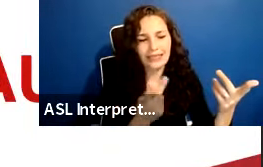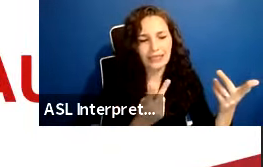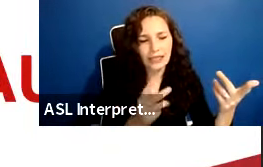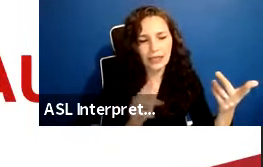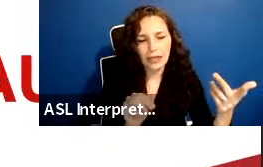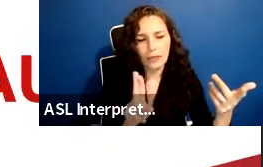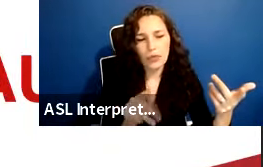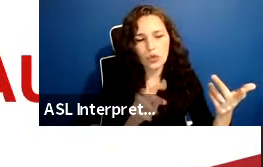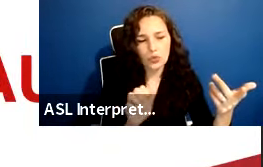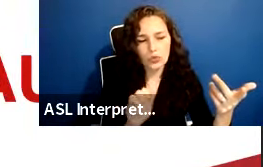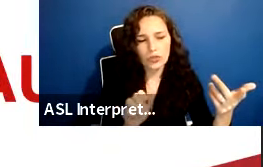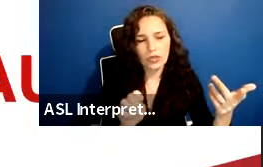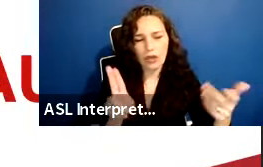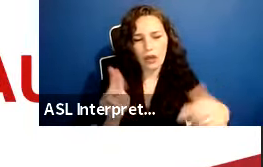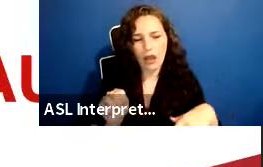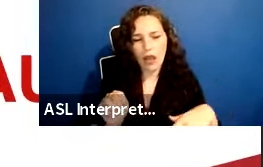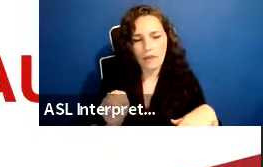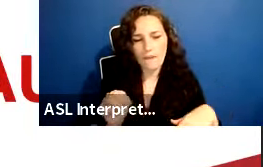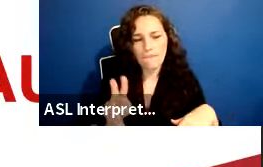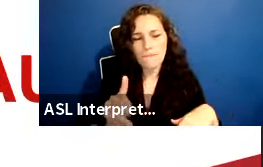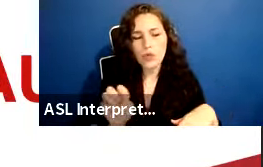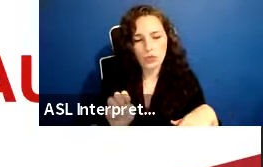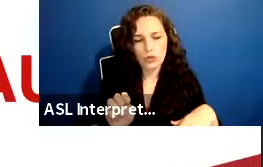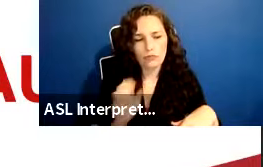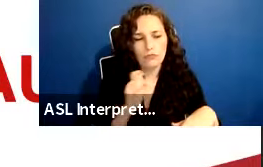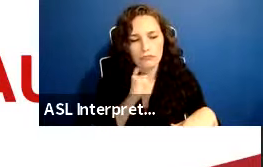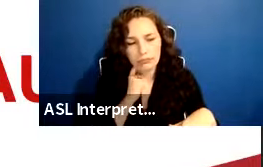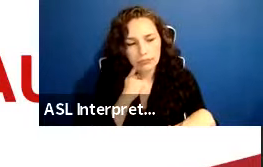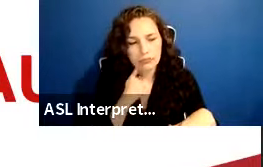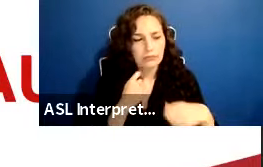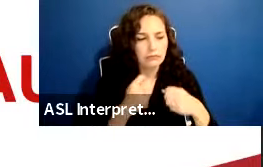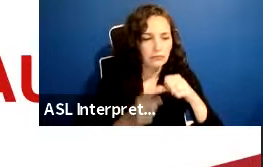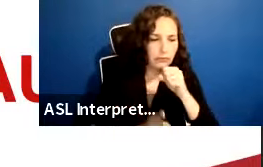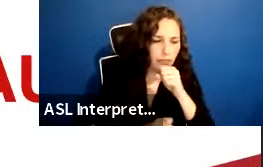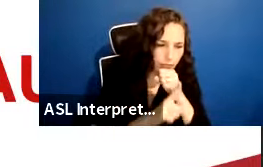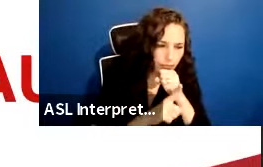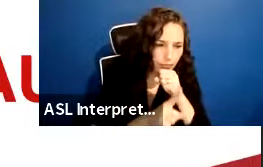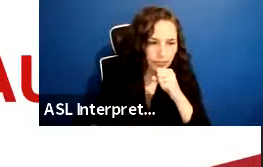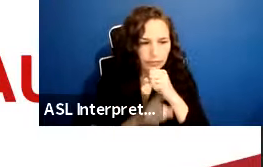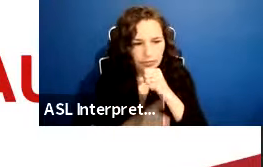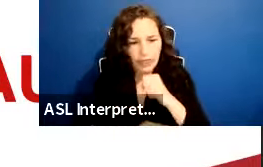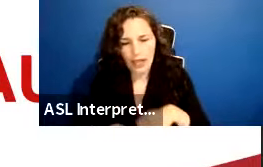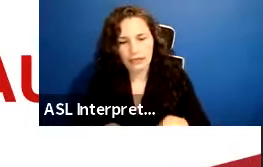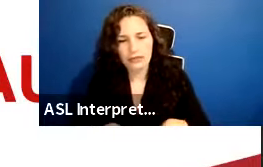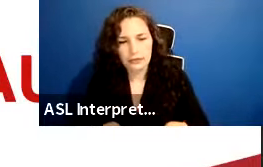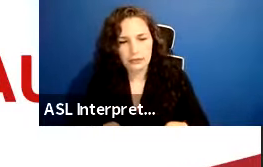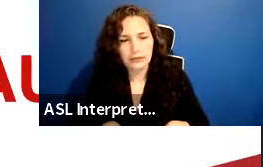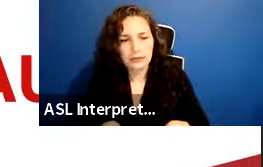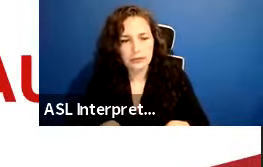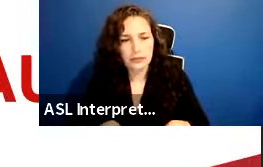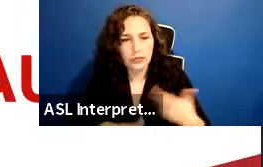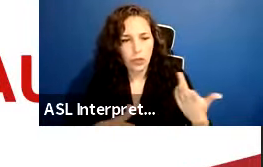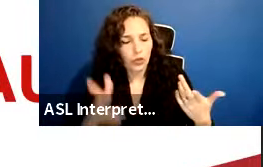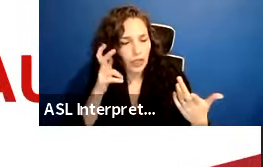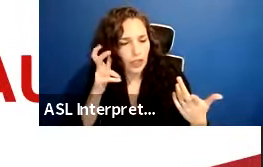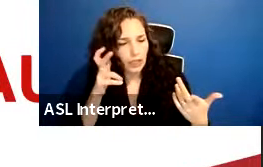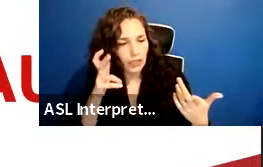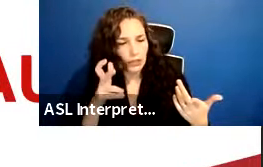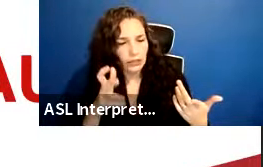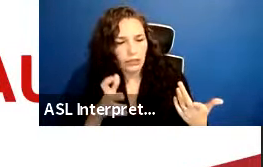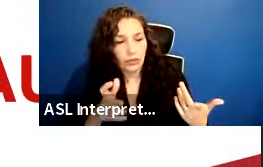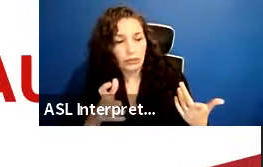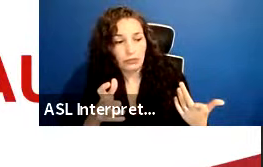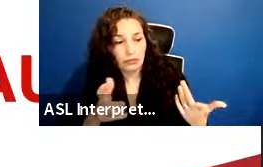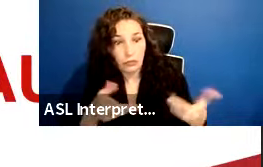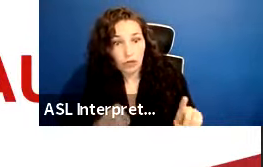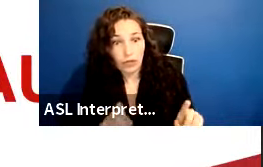button, which means that you can, when you speak, your audio will be heard in the meeting when you're unmuted. And then if you're muted, obviously, your